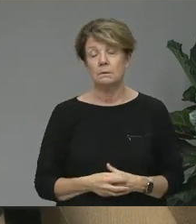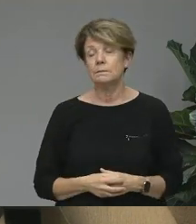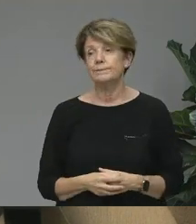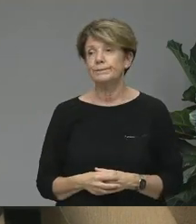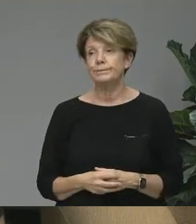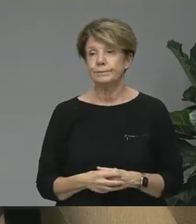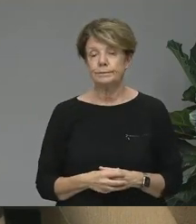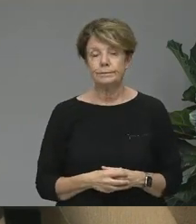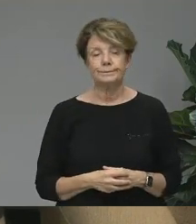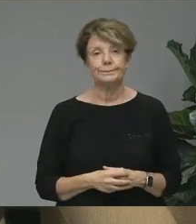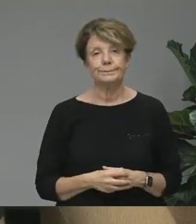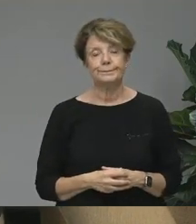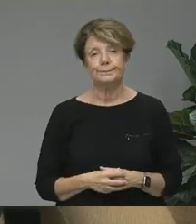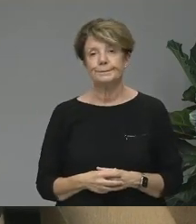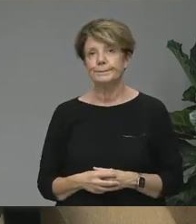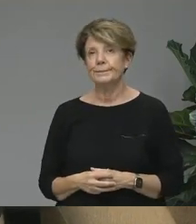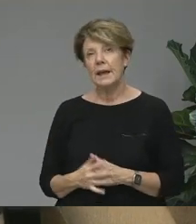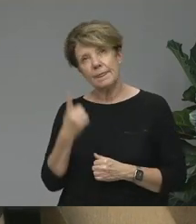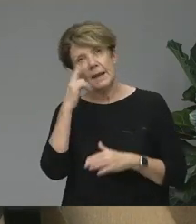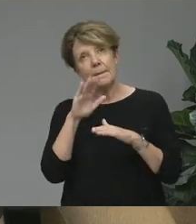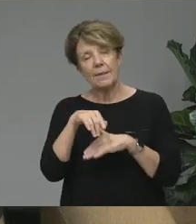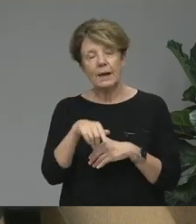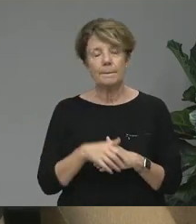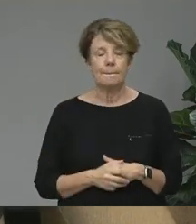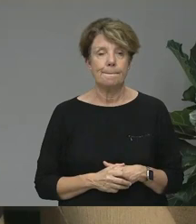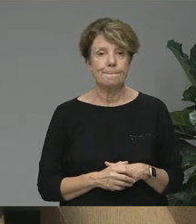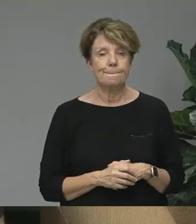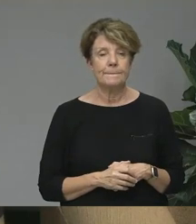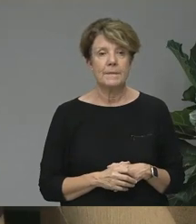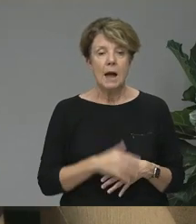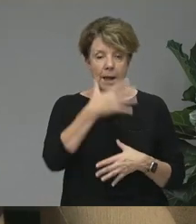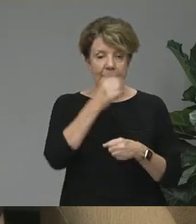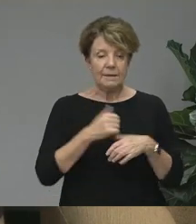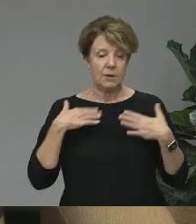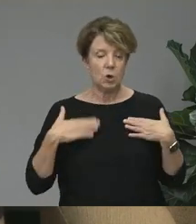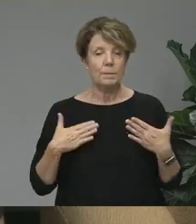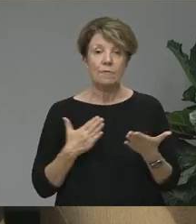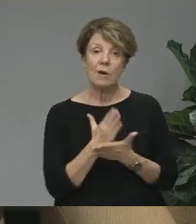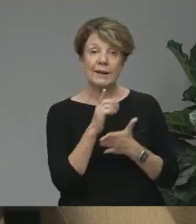looking through that lens, I believe that the Human Rights Act